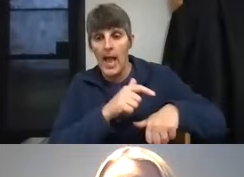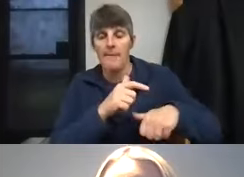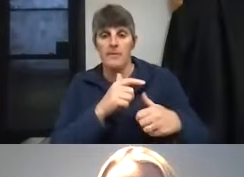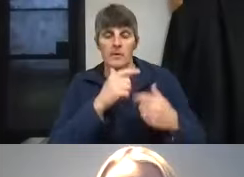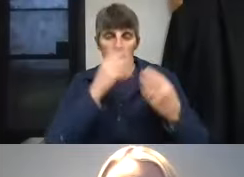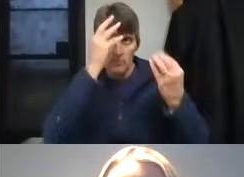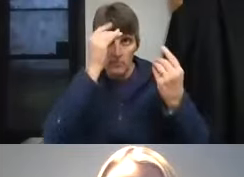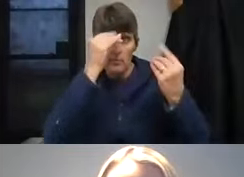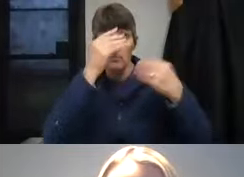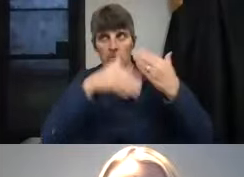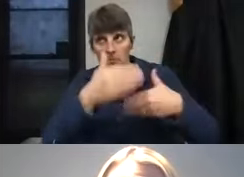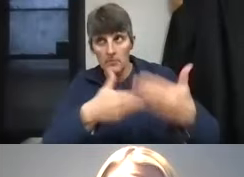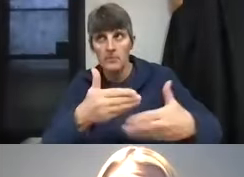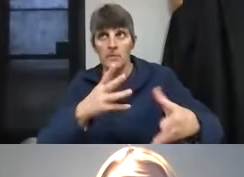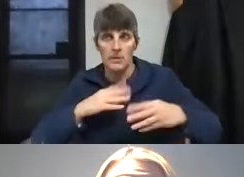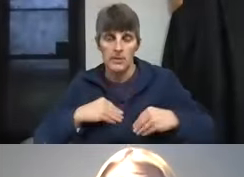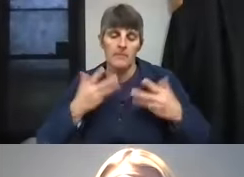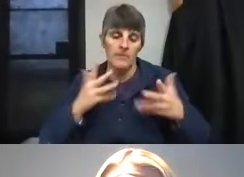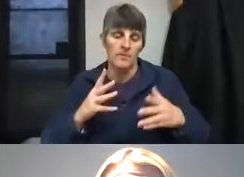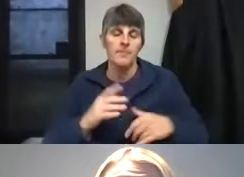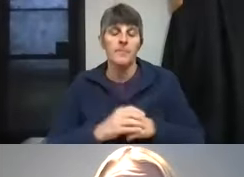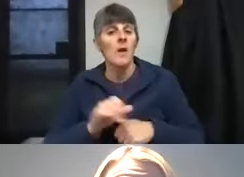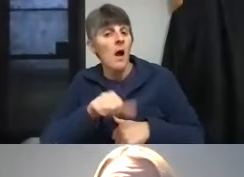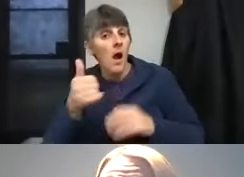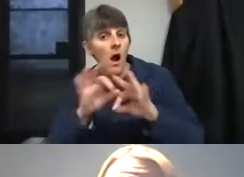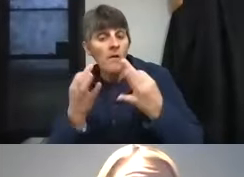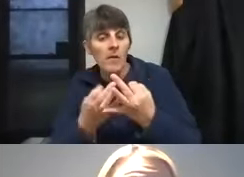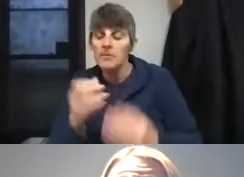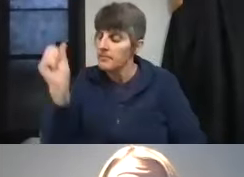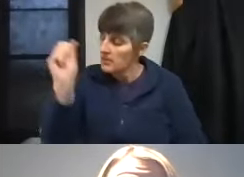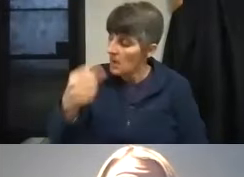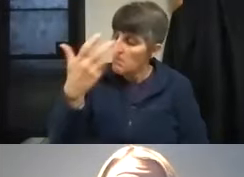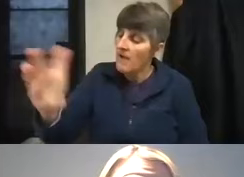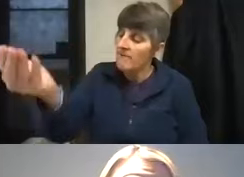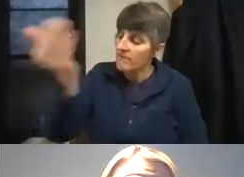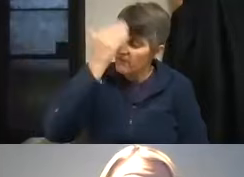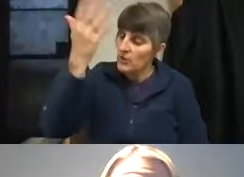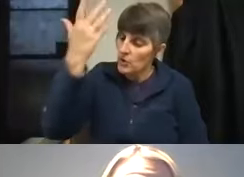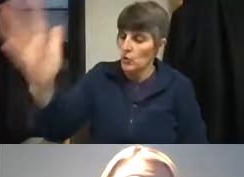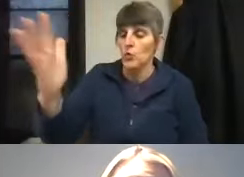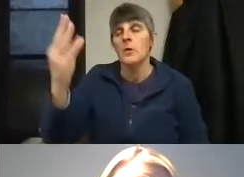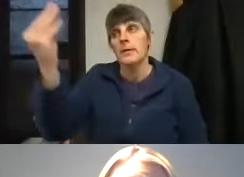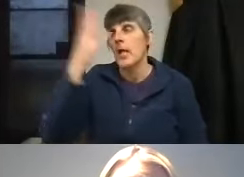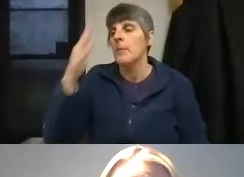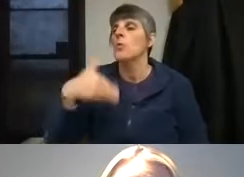to accept and process that. Other families are like, yep, I knew my kid had autism. Okay, tell me next steps. Where do I go from